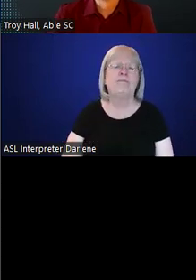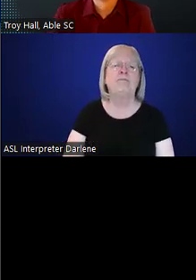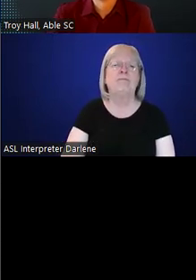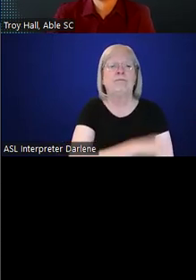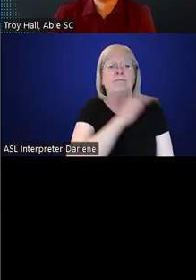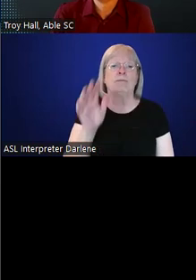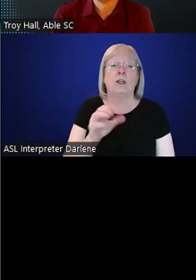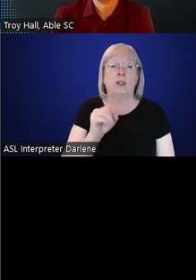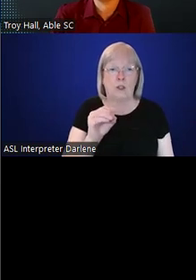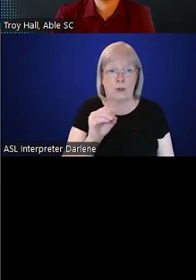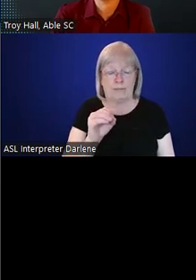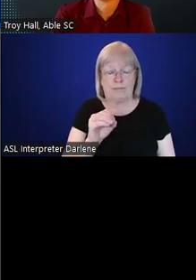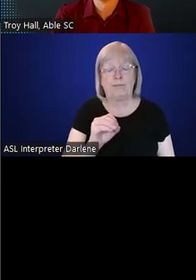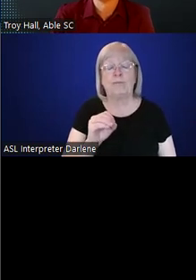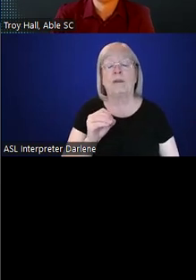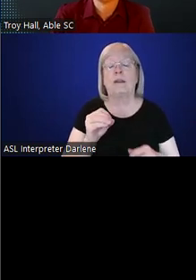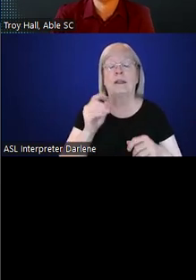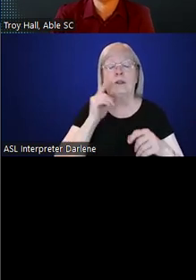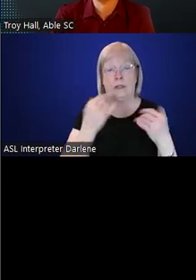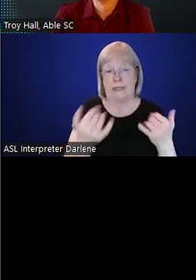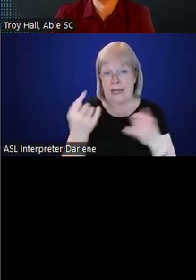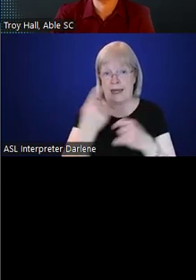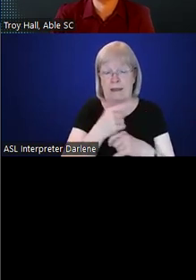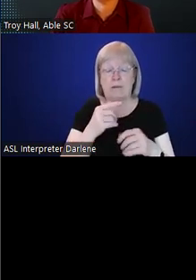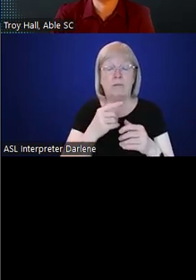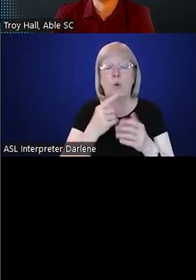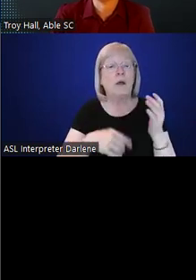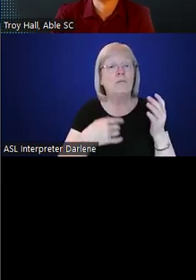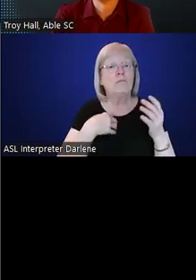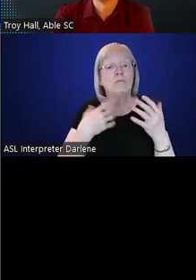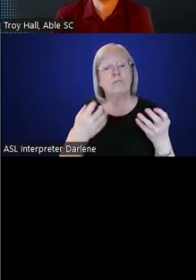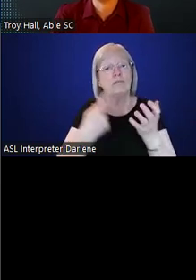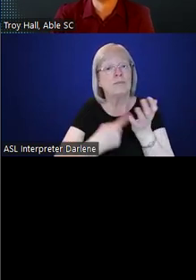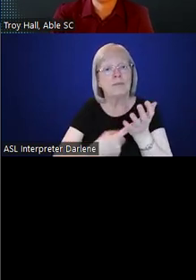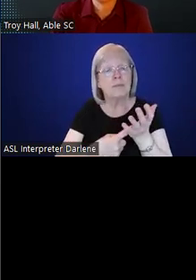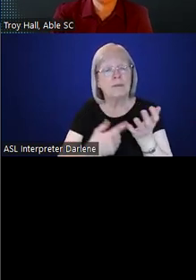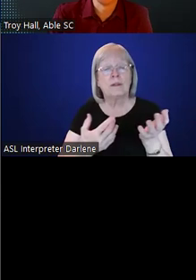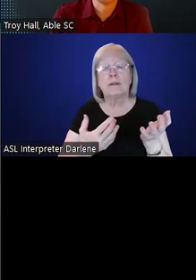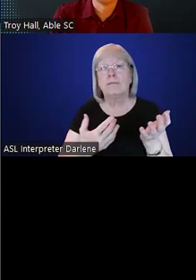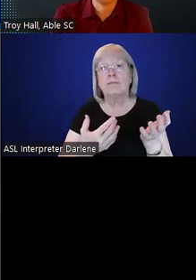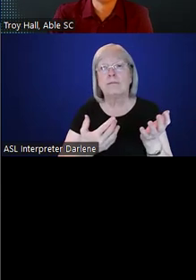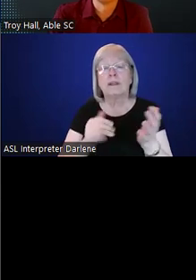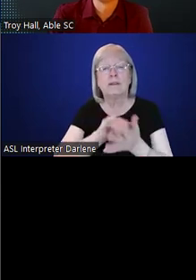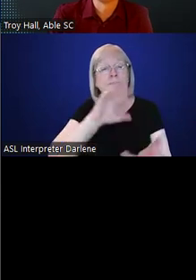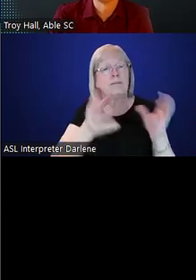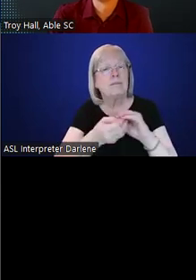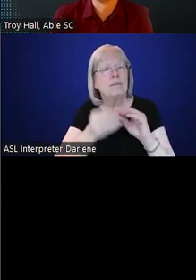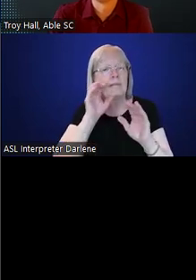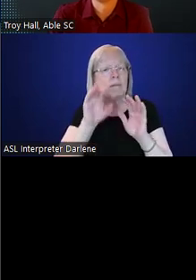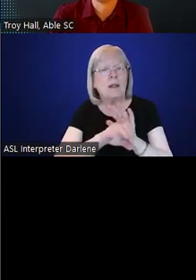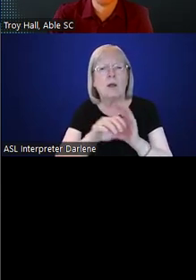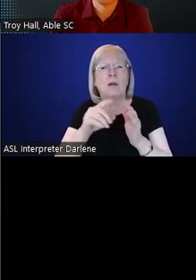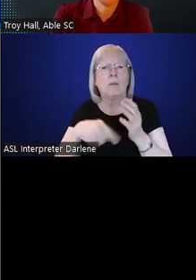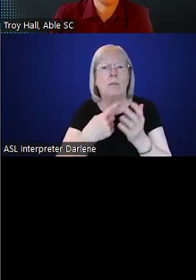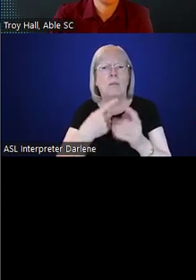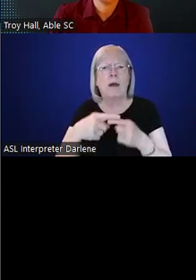Okay, so for today, what I'd like to go over is an overview of what youth transition